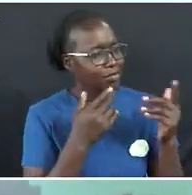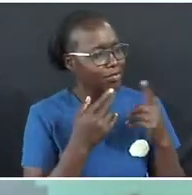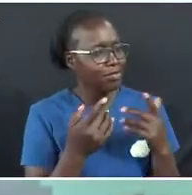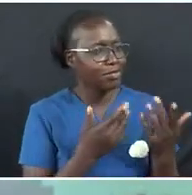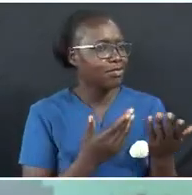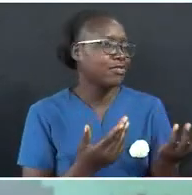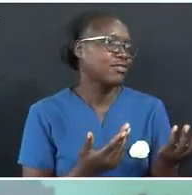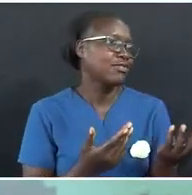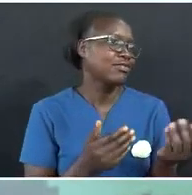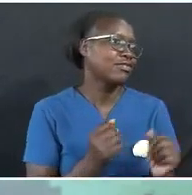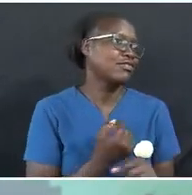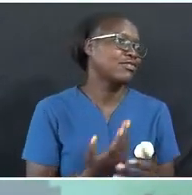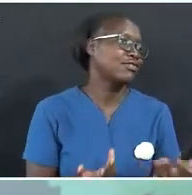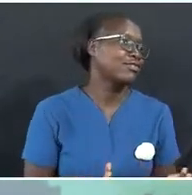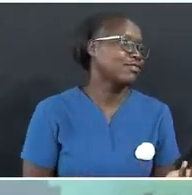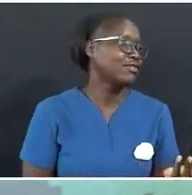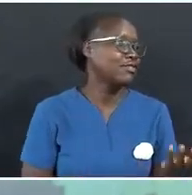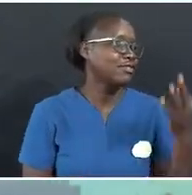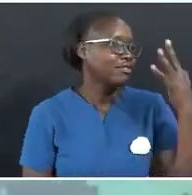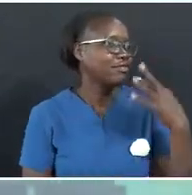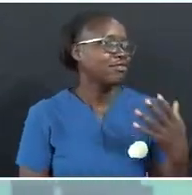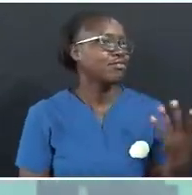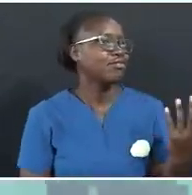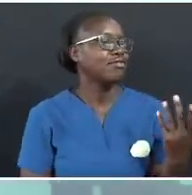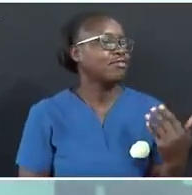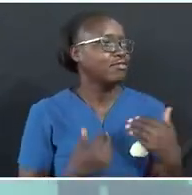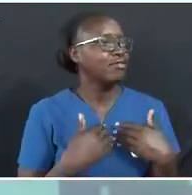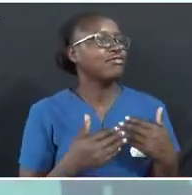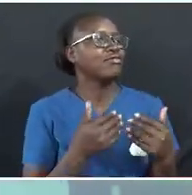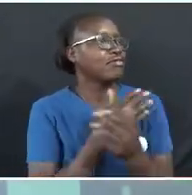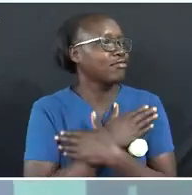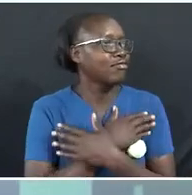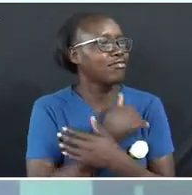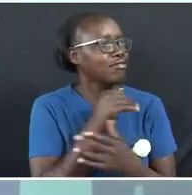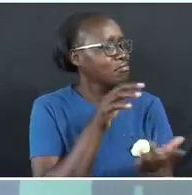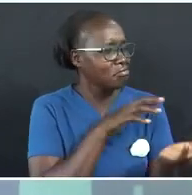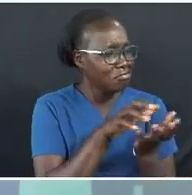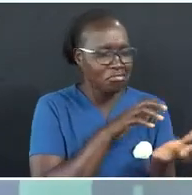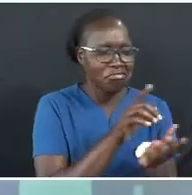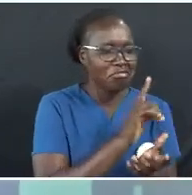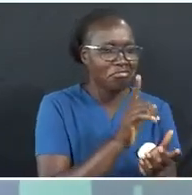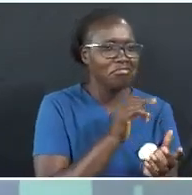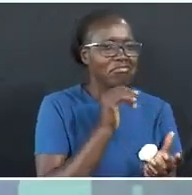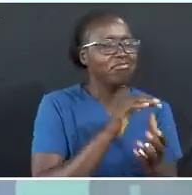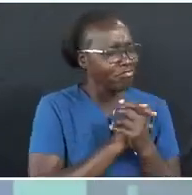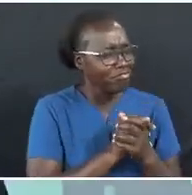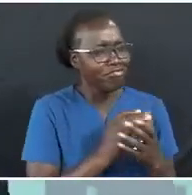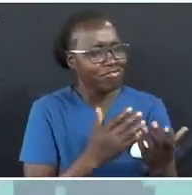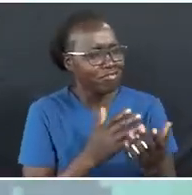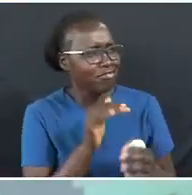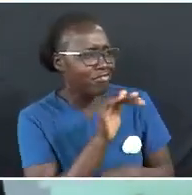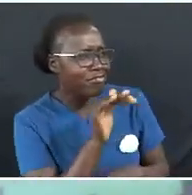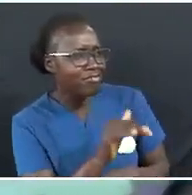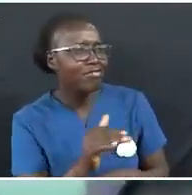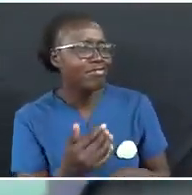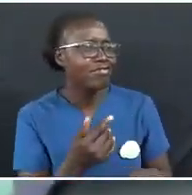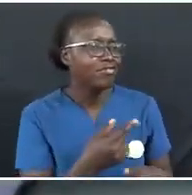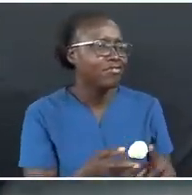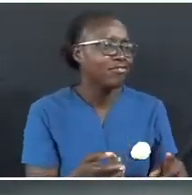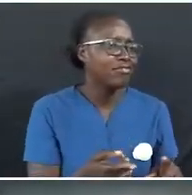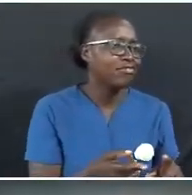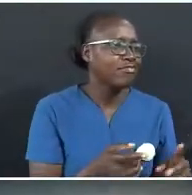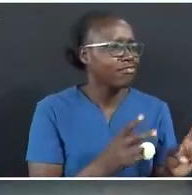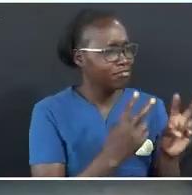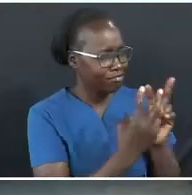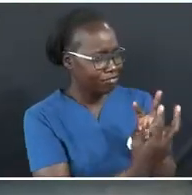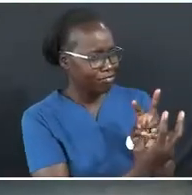you check out the face of that friend? Don't just, don't greet us in passing as you are rushing. That's our friend.